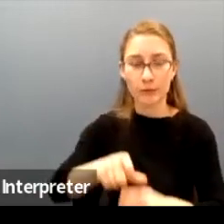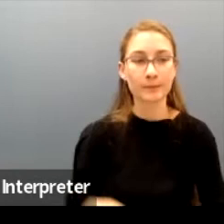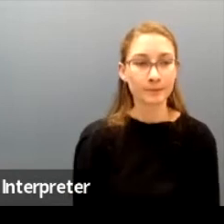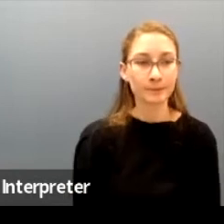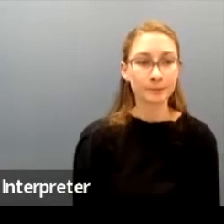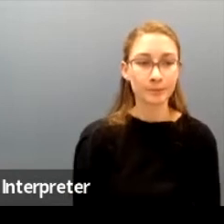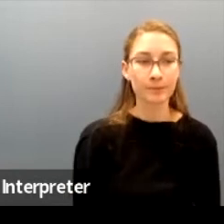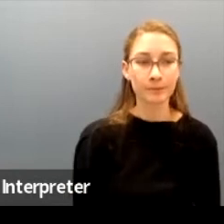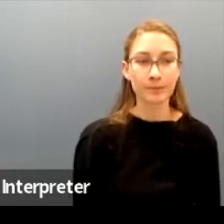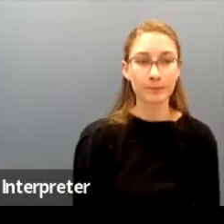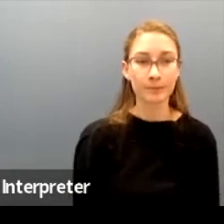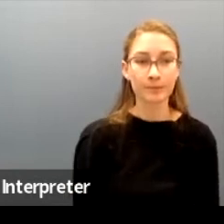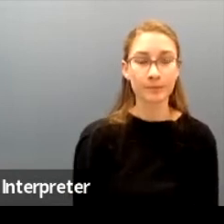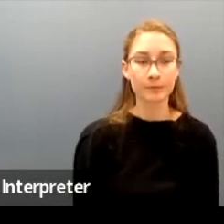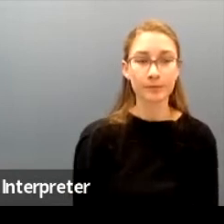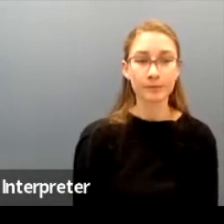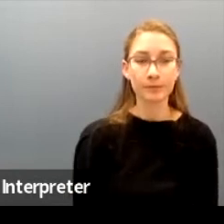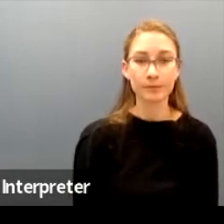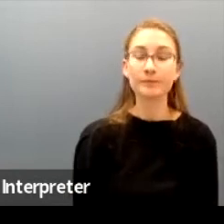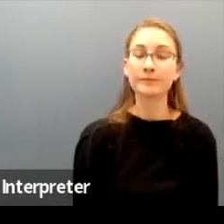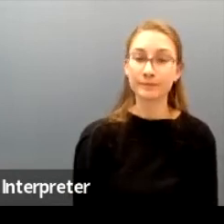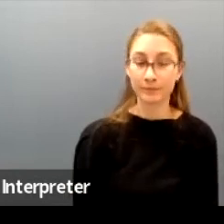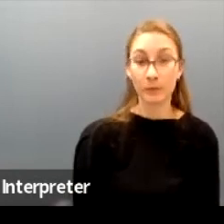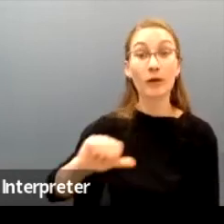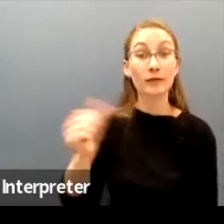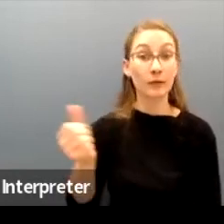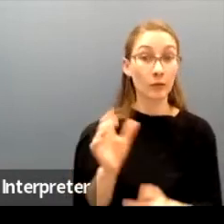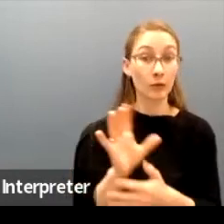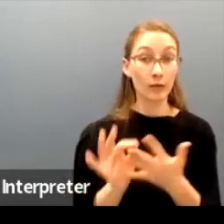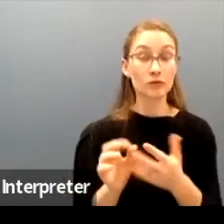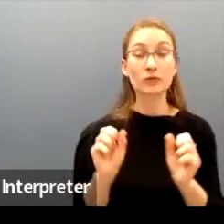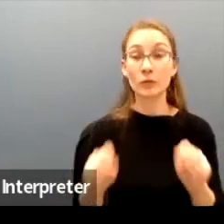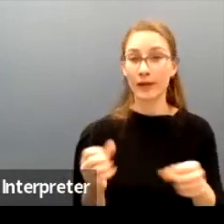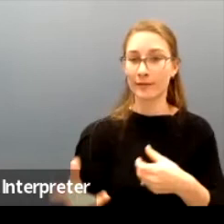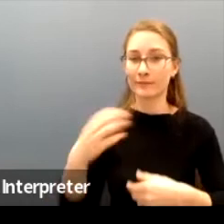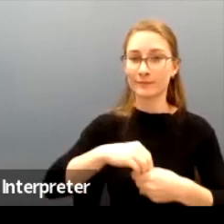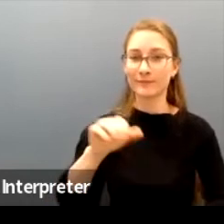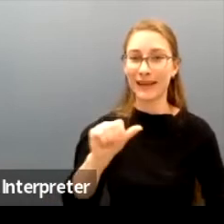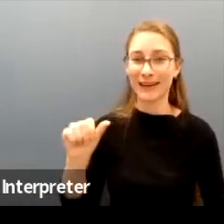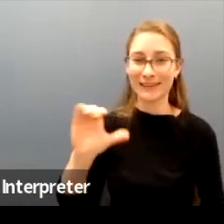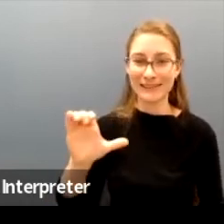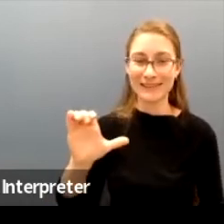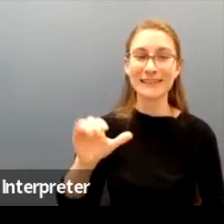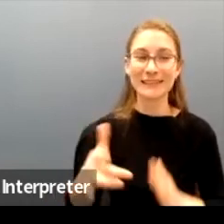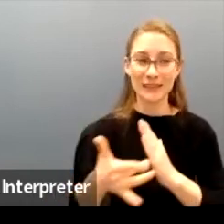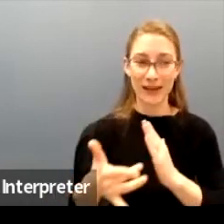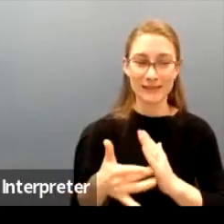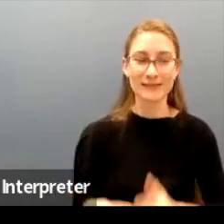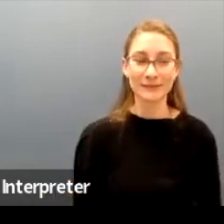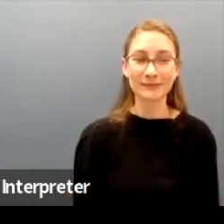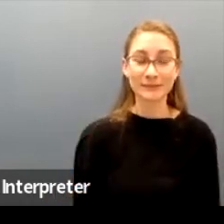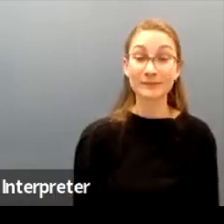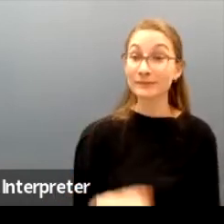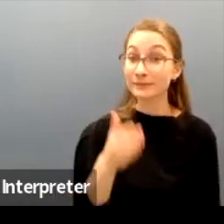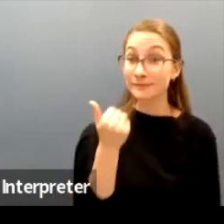All right, so what's another way that we can incorporate using these AAC devices, and how can we do it? Best way is following the